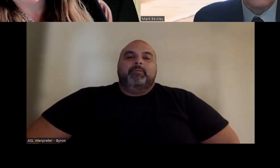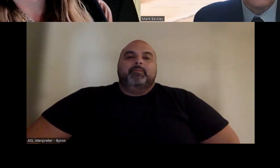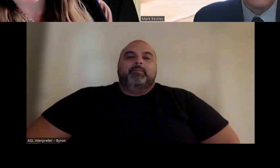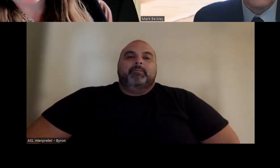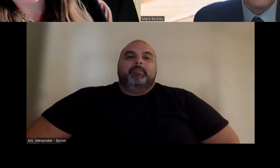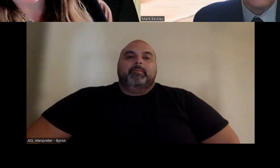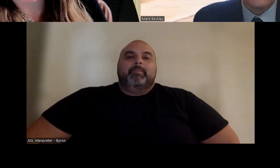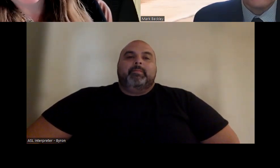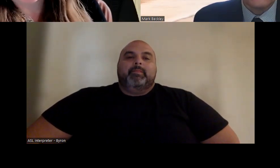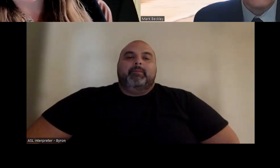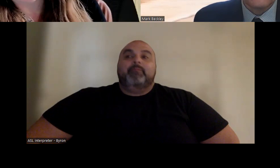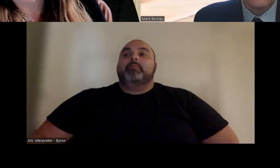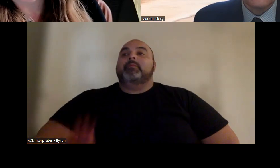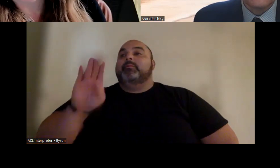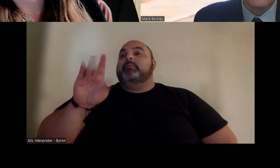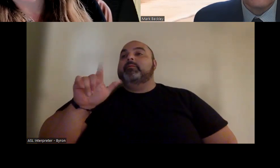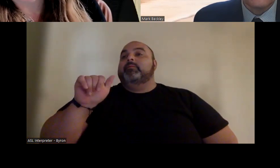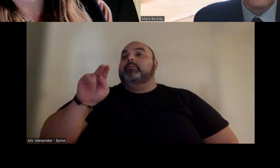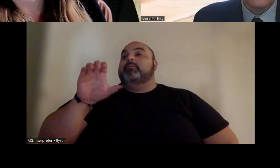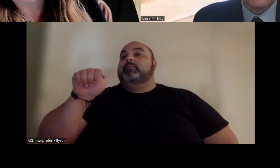Next in line, we have Blanca Castro.